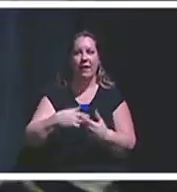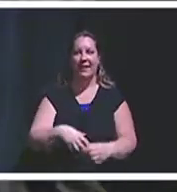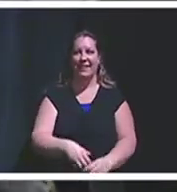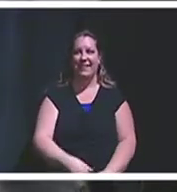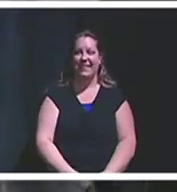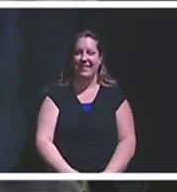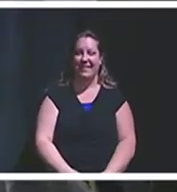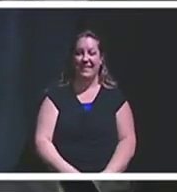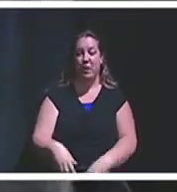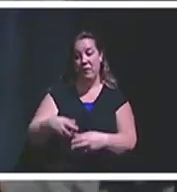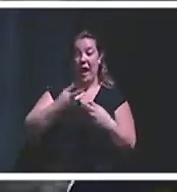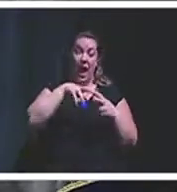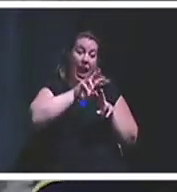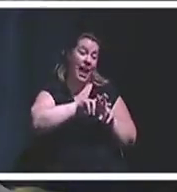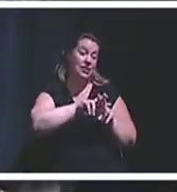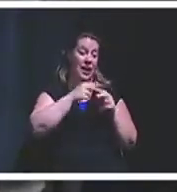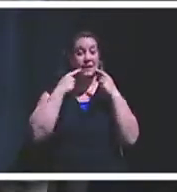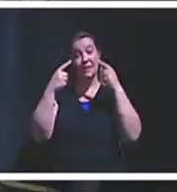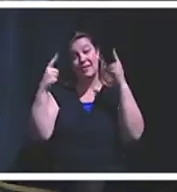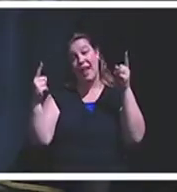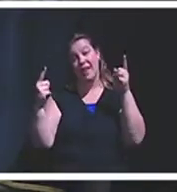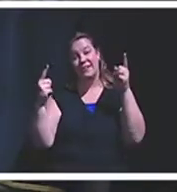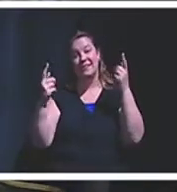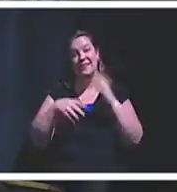We've got hashtag success.